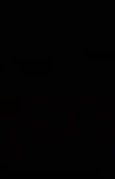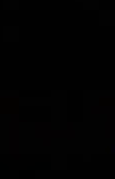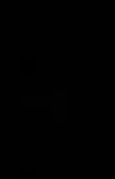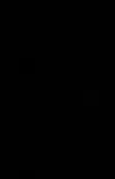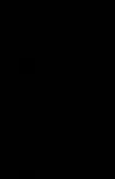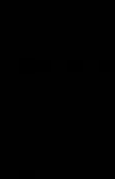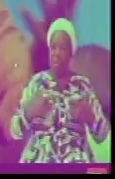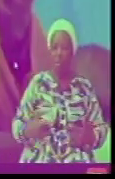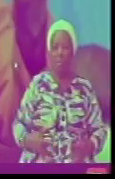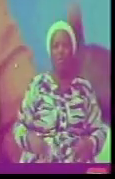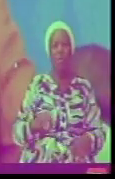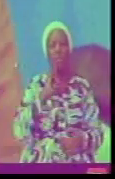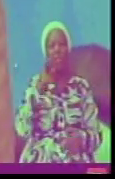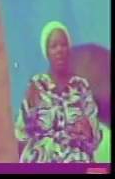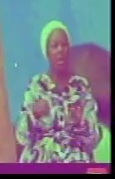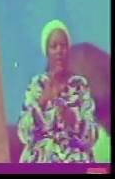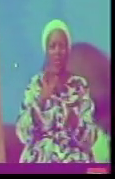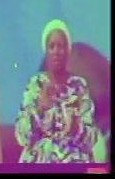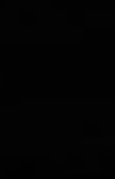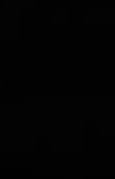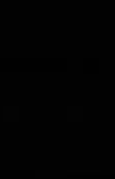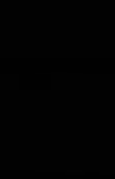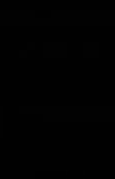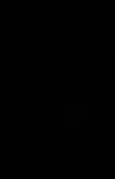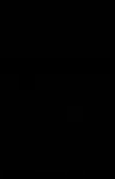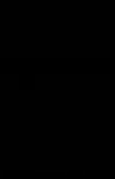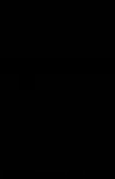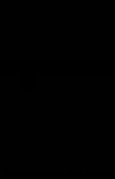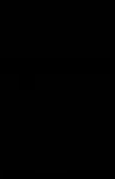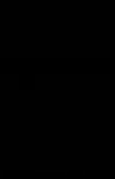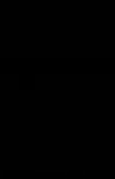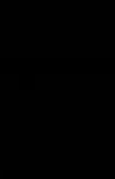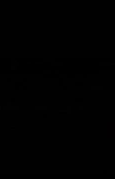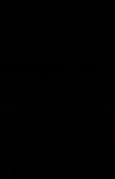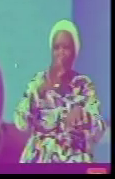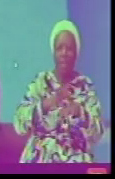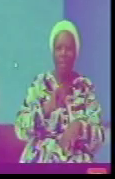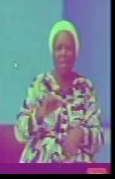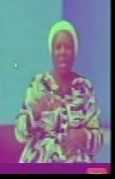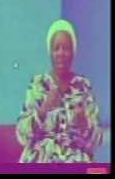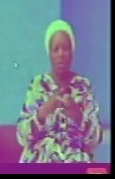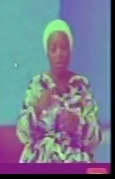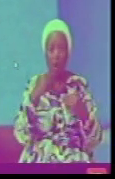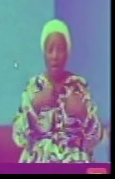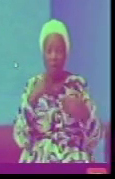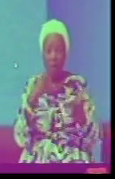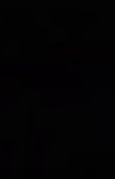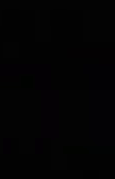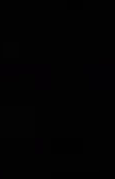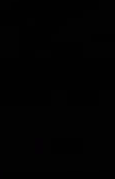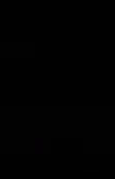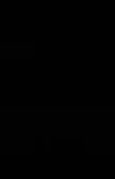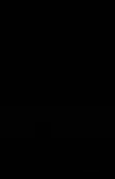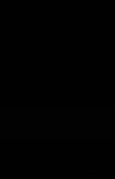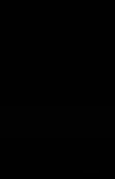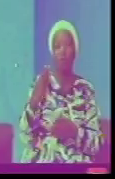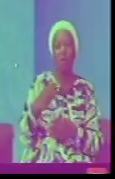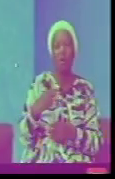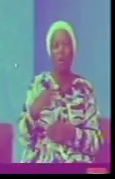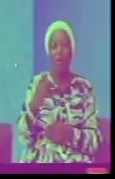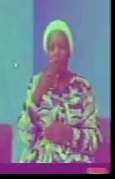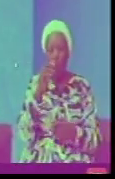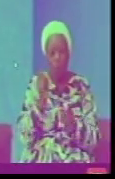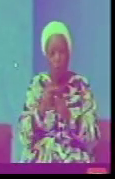everybody has light in their candle. It's like that. It's